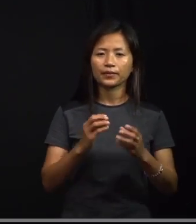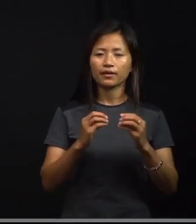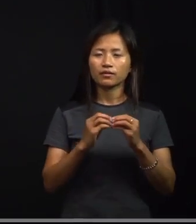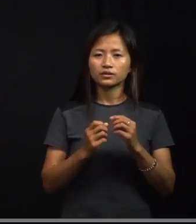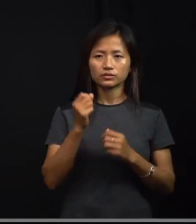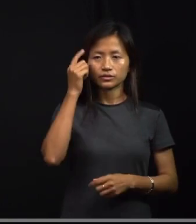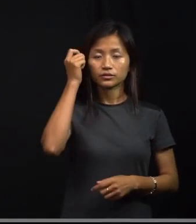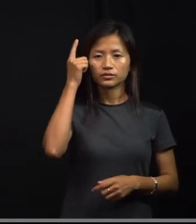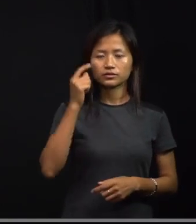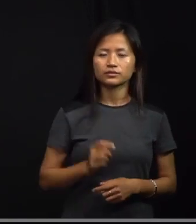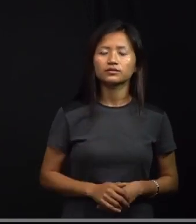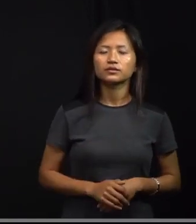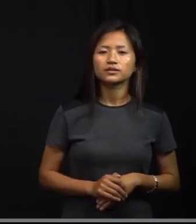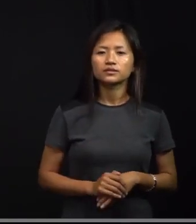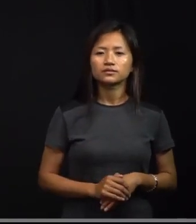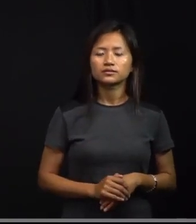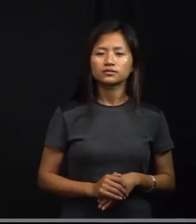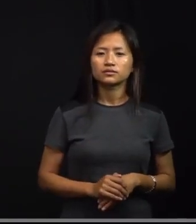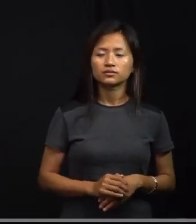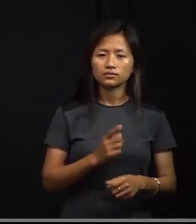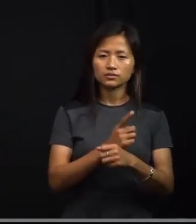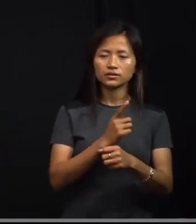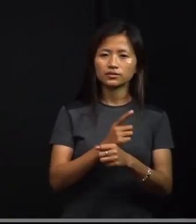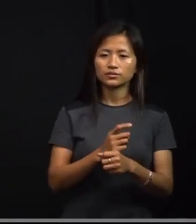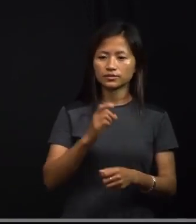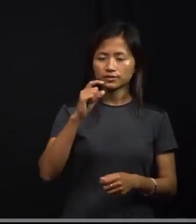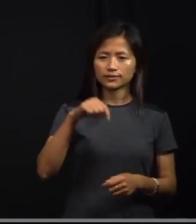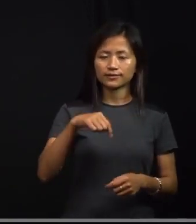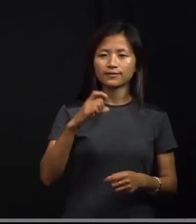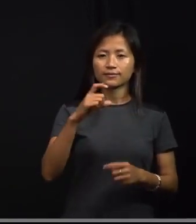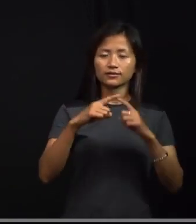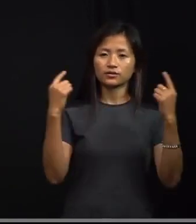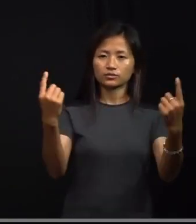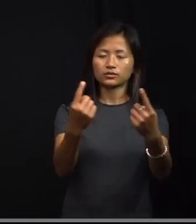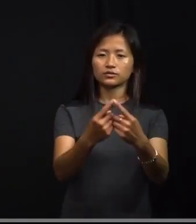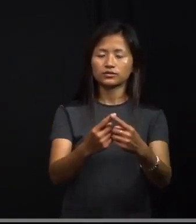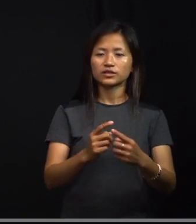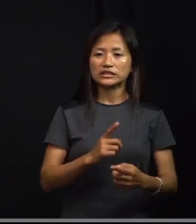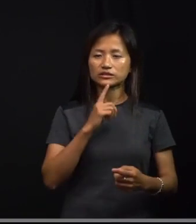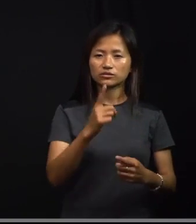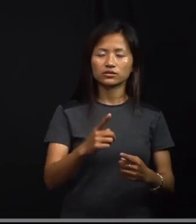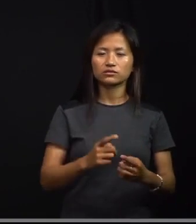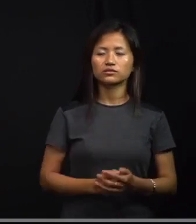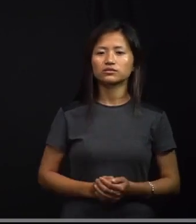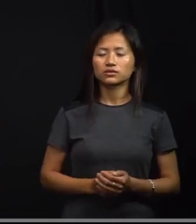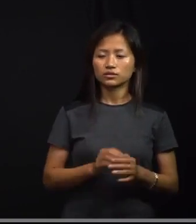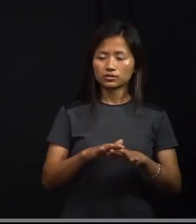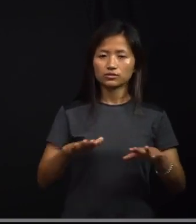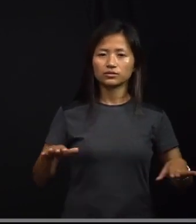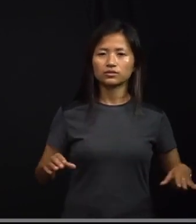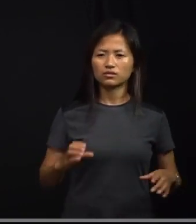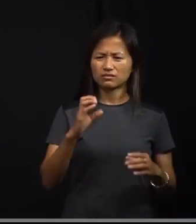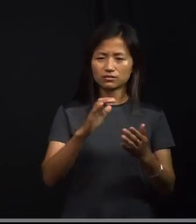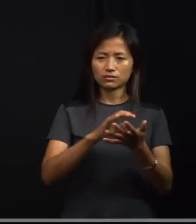try to understand one another, right? So the teacher in the classroom will give instruction to the students or the concept to